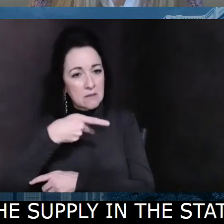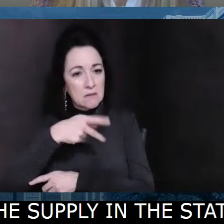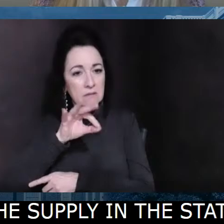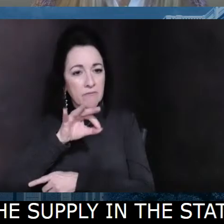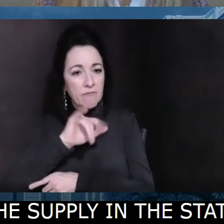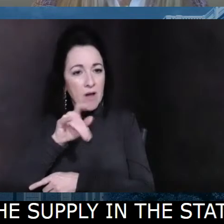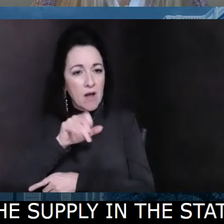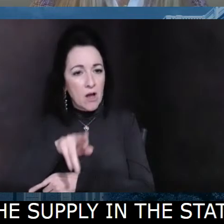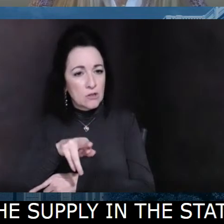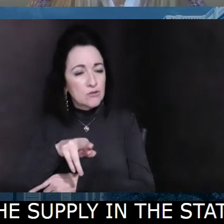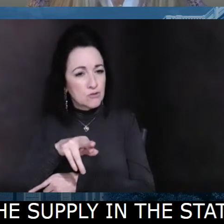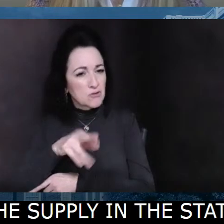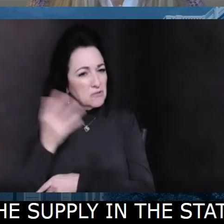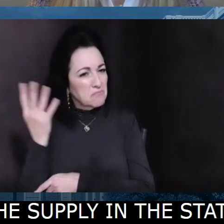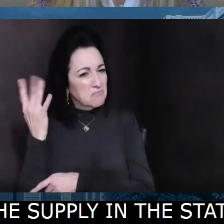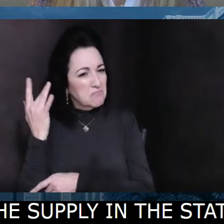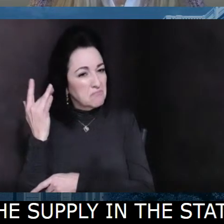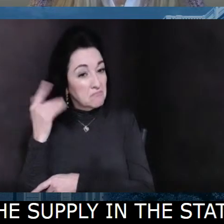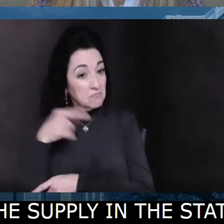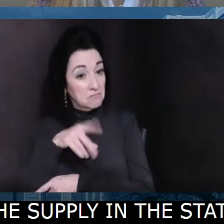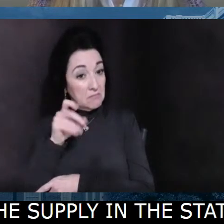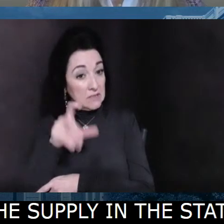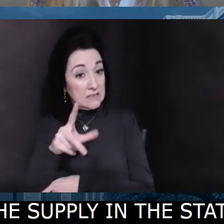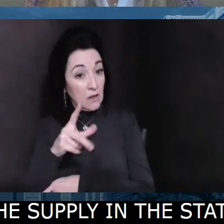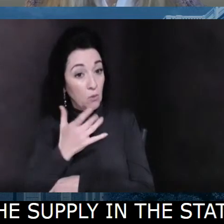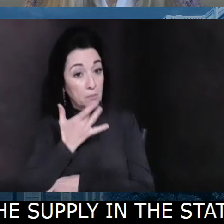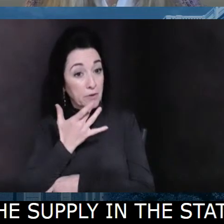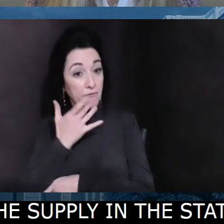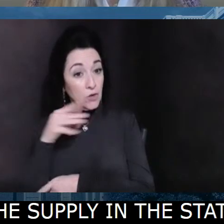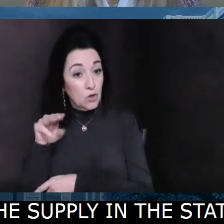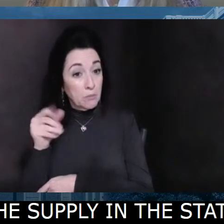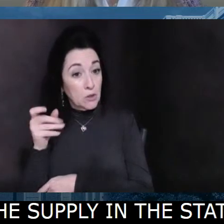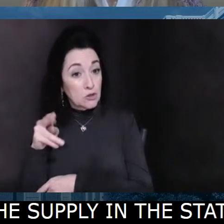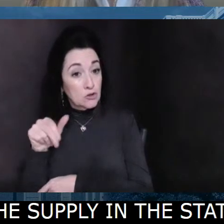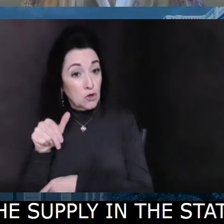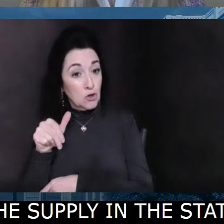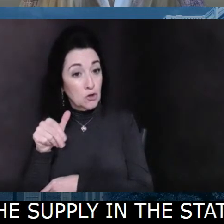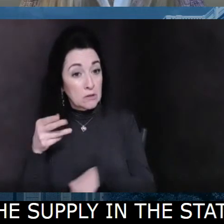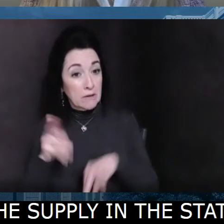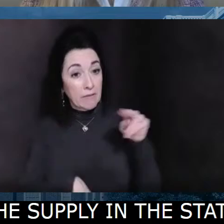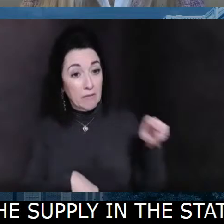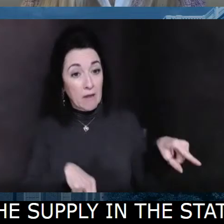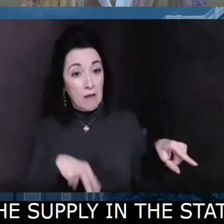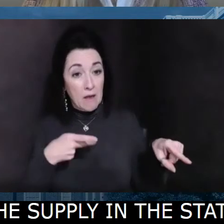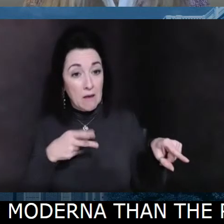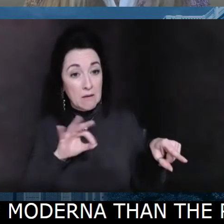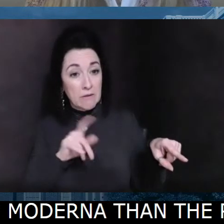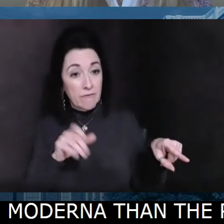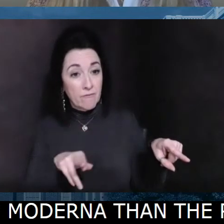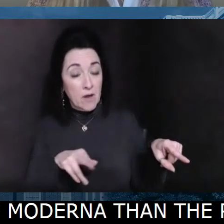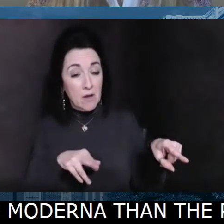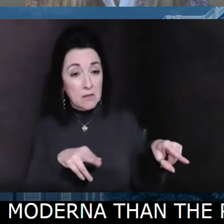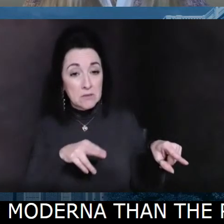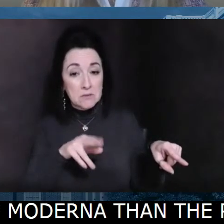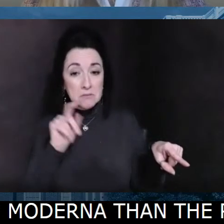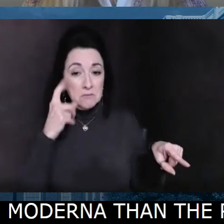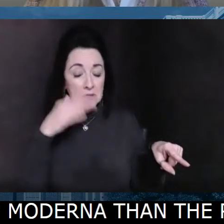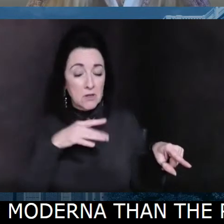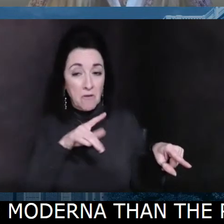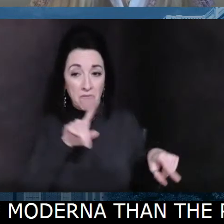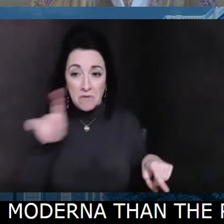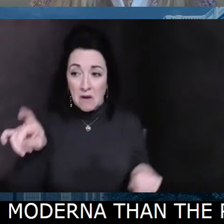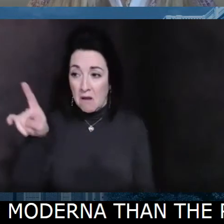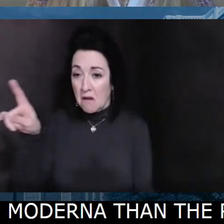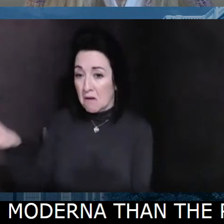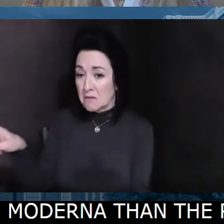preference on which type of vaccine it prefers? Dr. Rattay or AJ? Yeah, so no, we